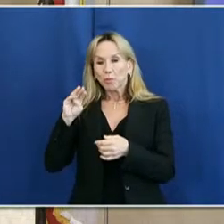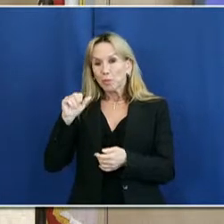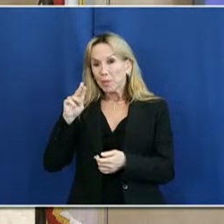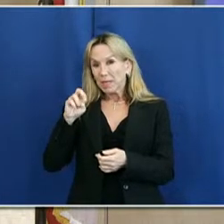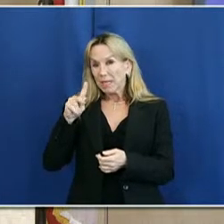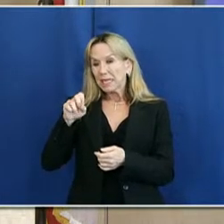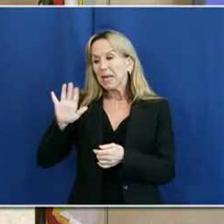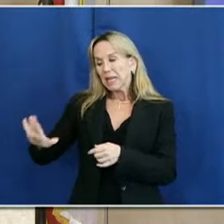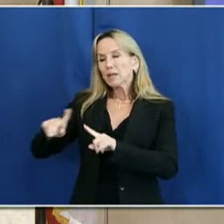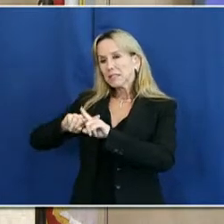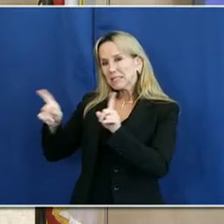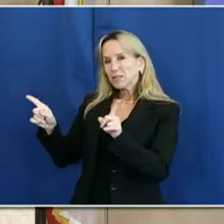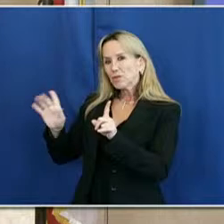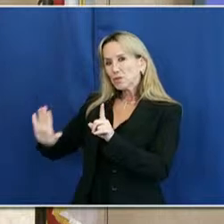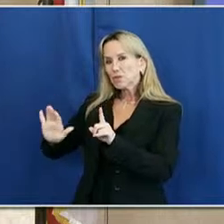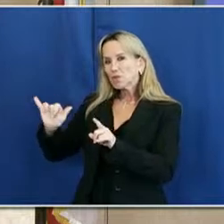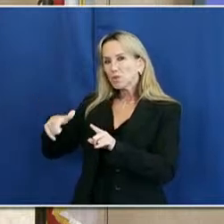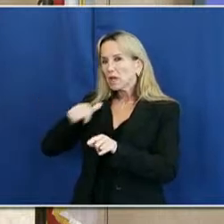contact Kaiser.